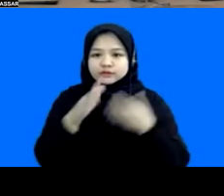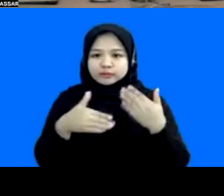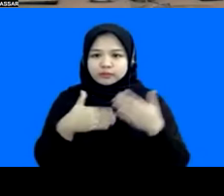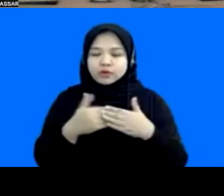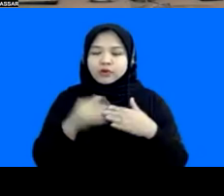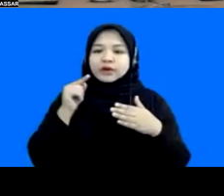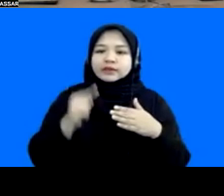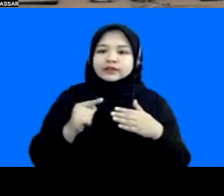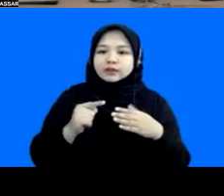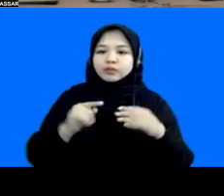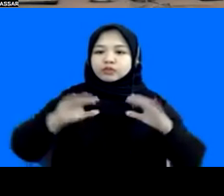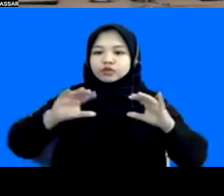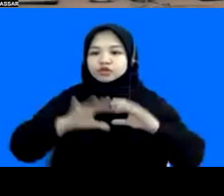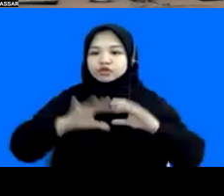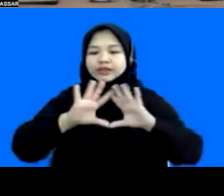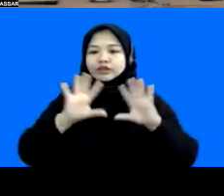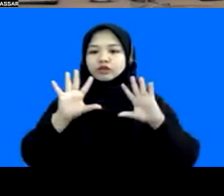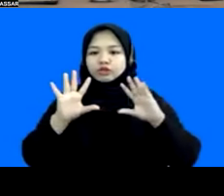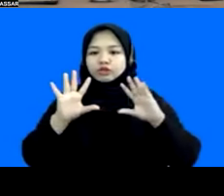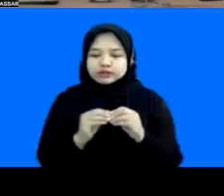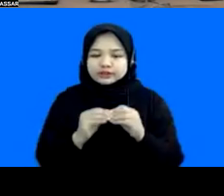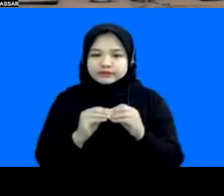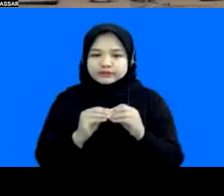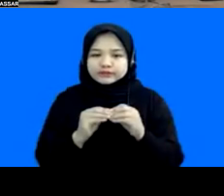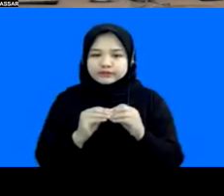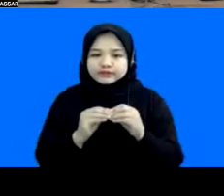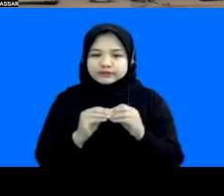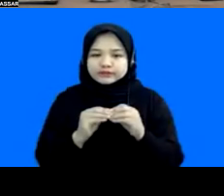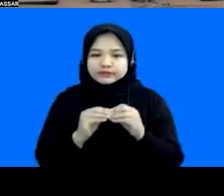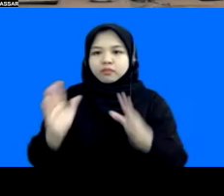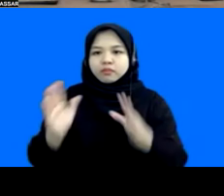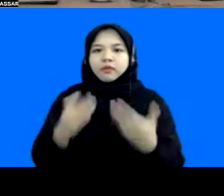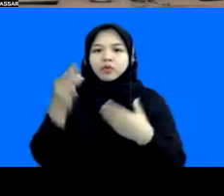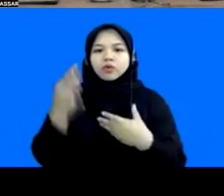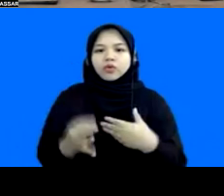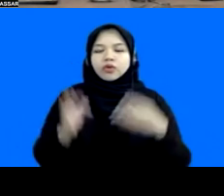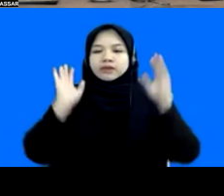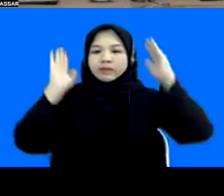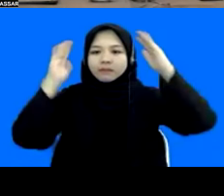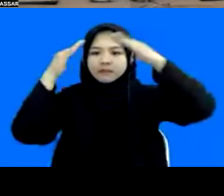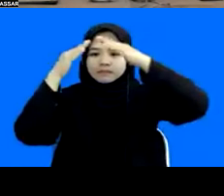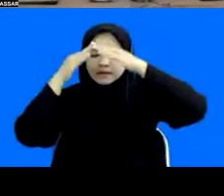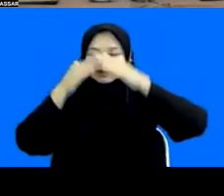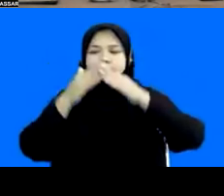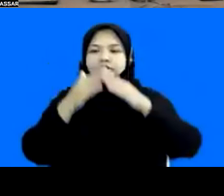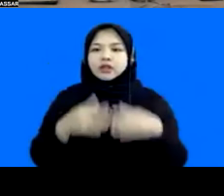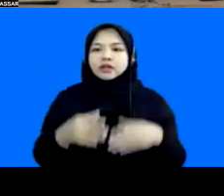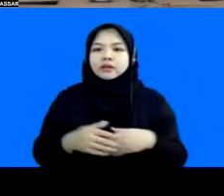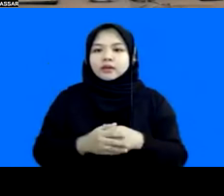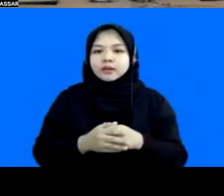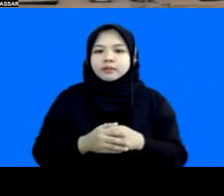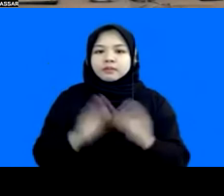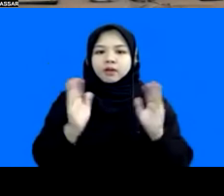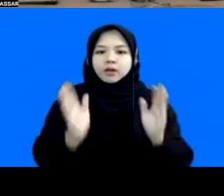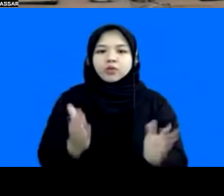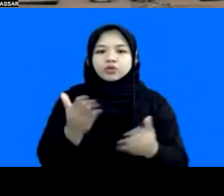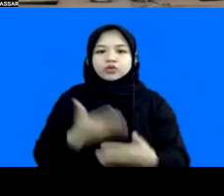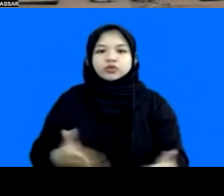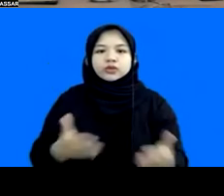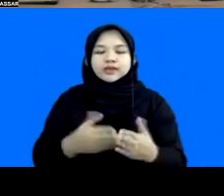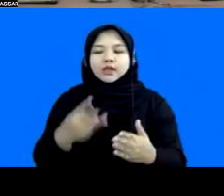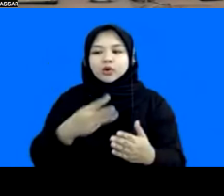elements, three groups. And we hope that this can foster inclusivity in